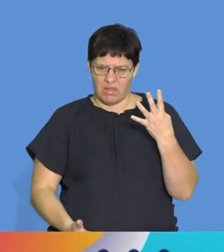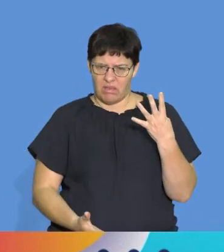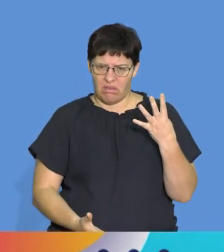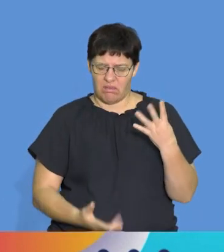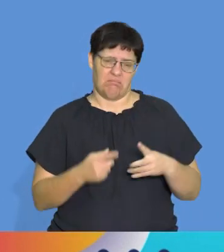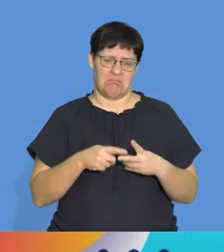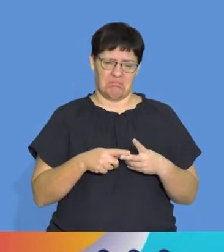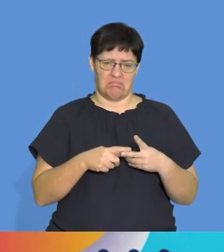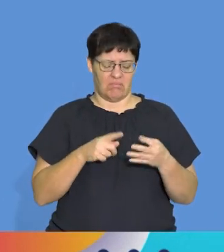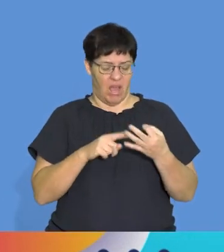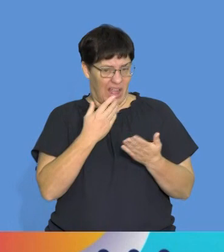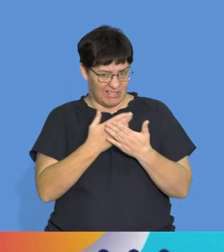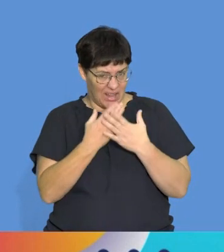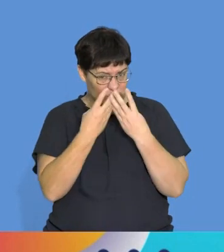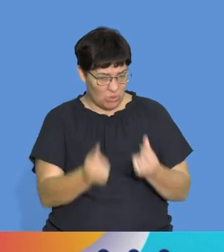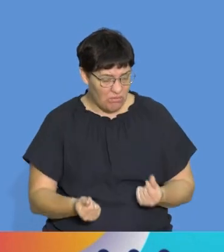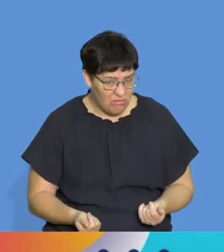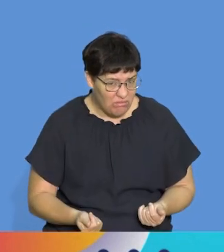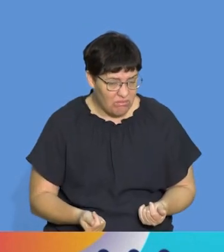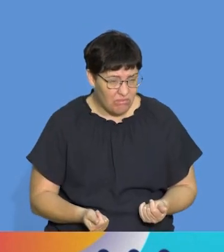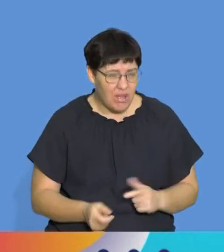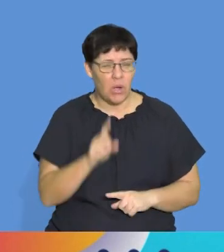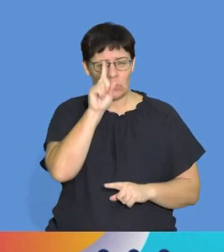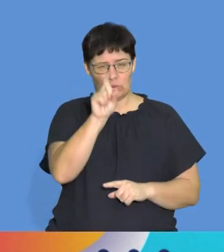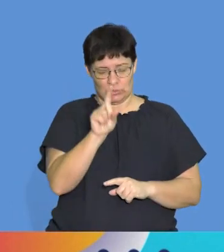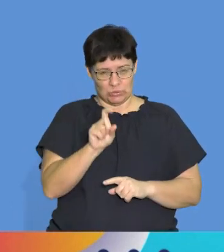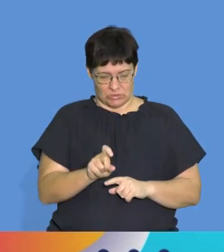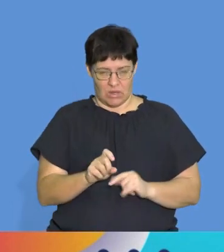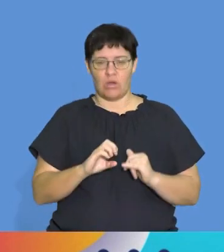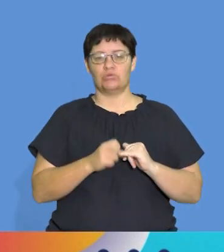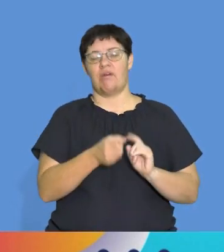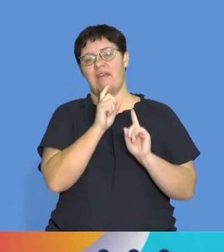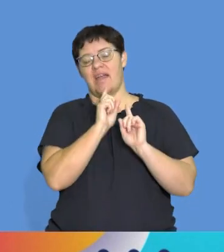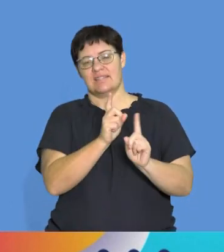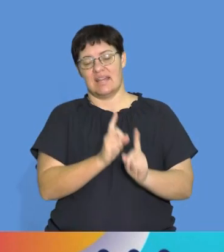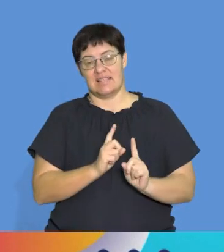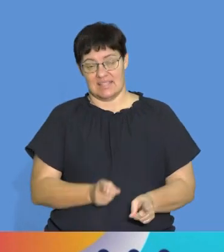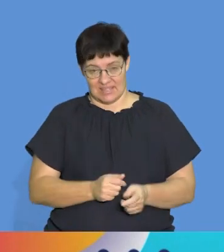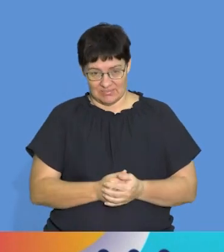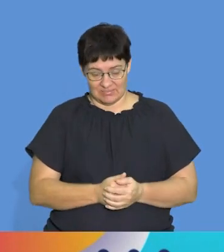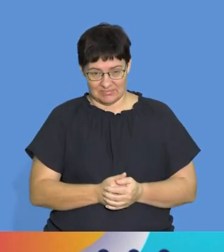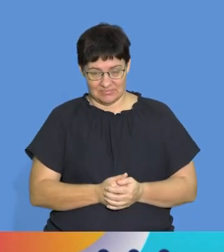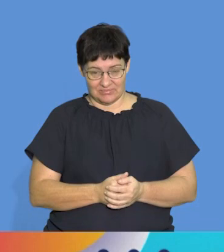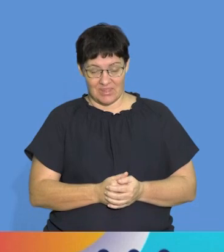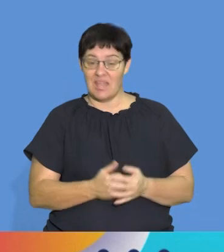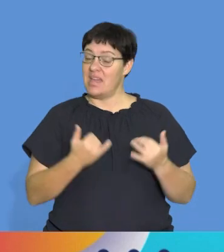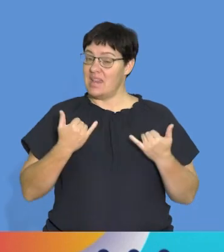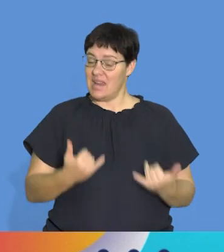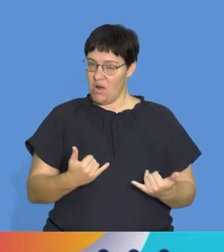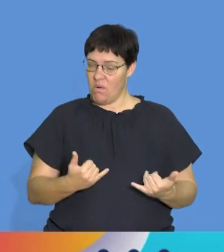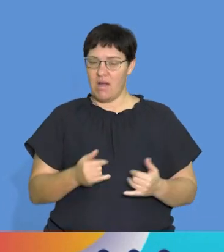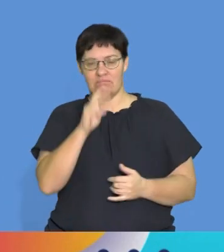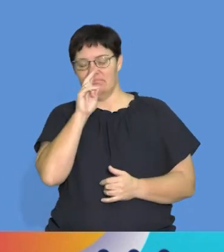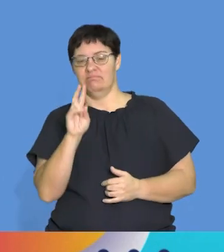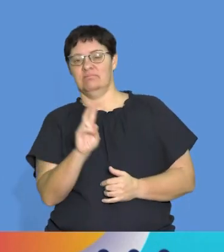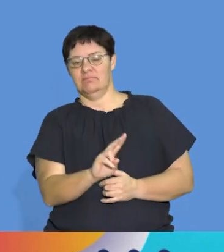they able to be solved? All of those questions, we're just going to try and answer that in this particular lesson. But for now, let's look at